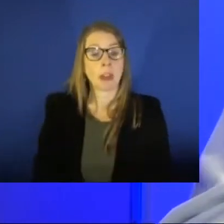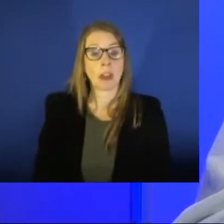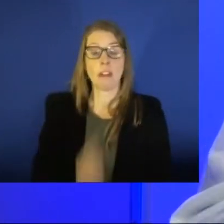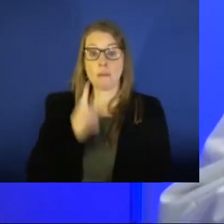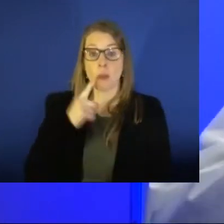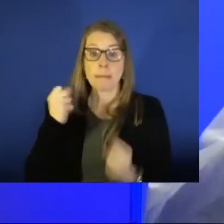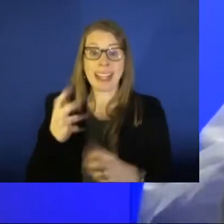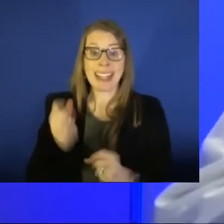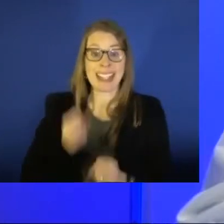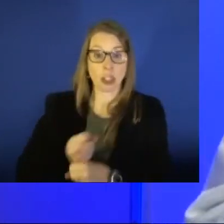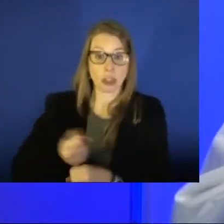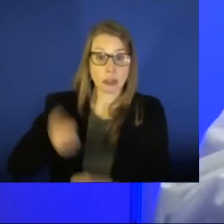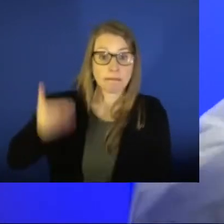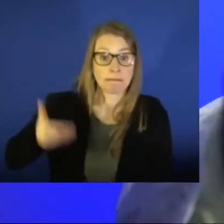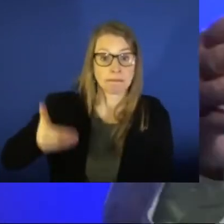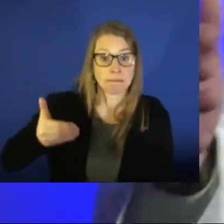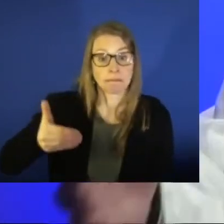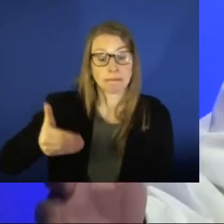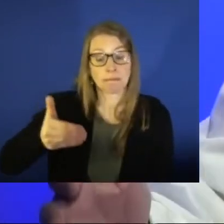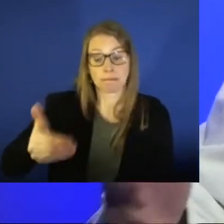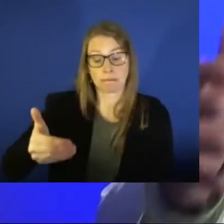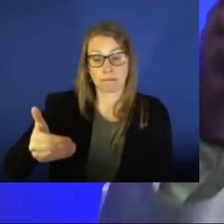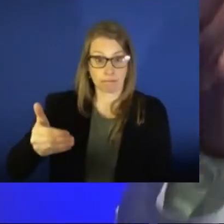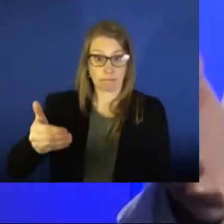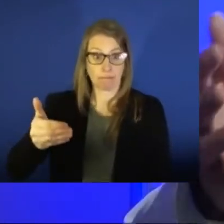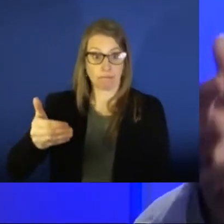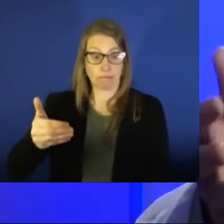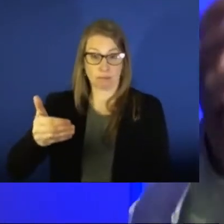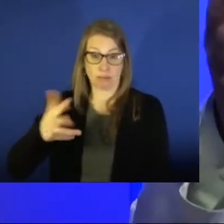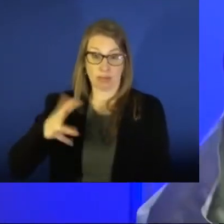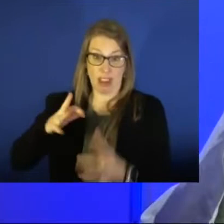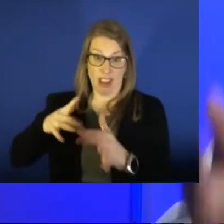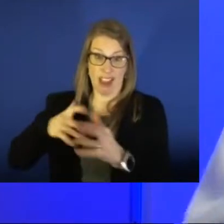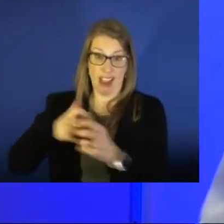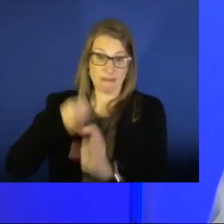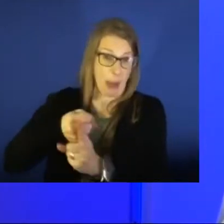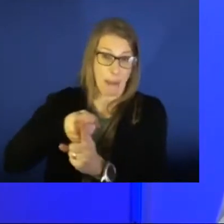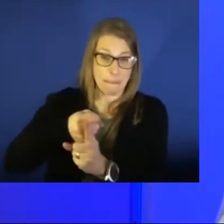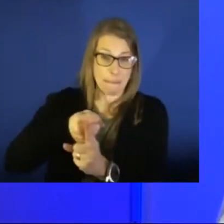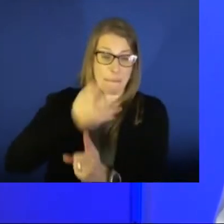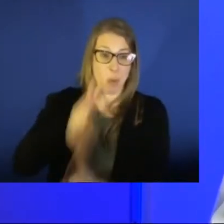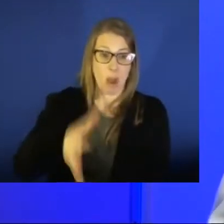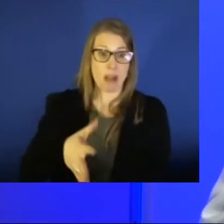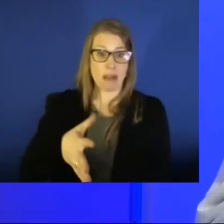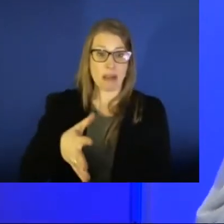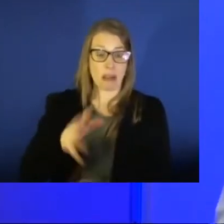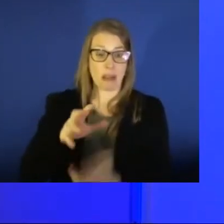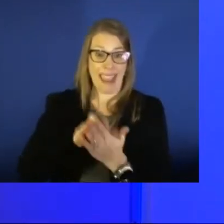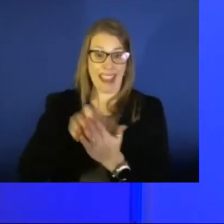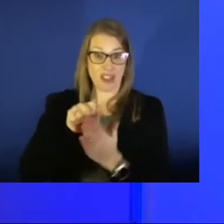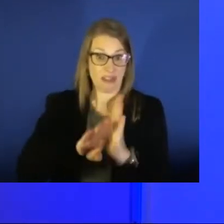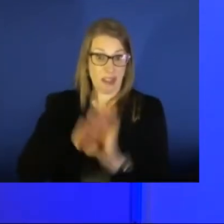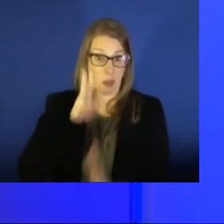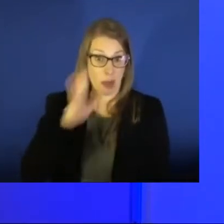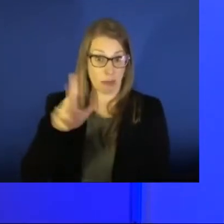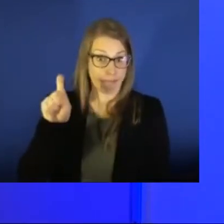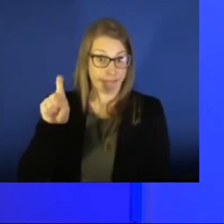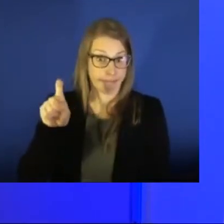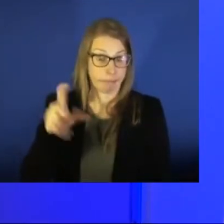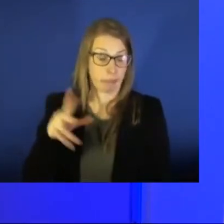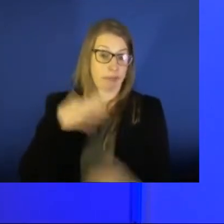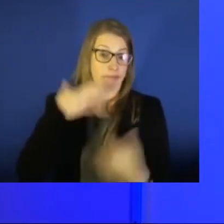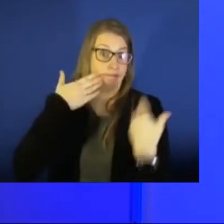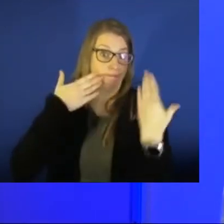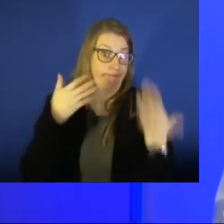years, will the latency finally catch up and you get a cancer from it? That is very hard to tease out.